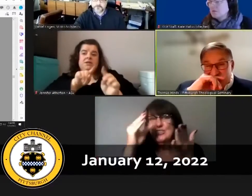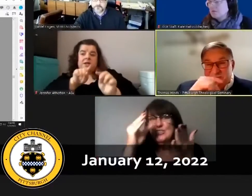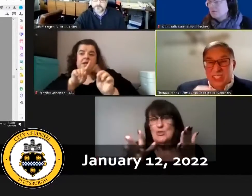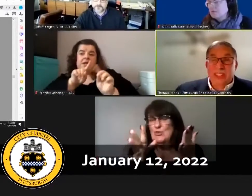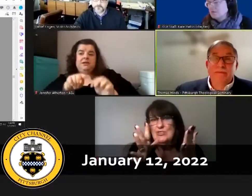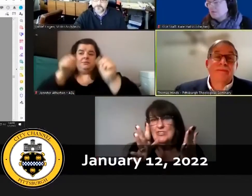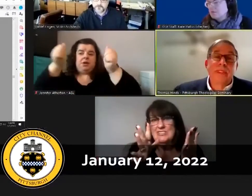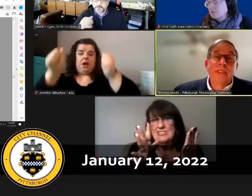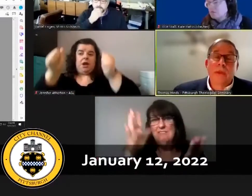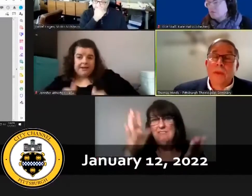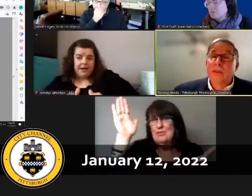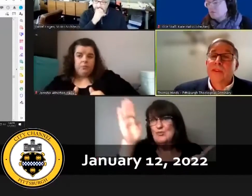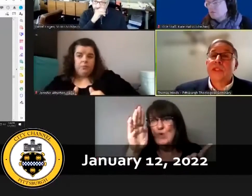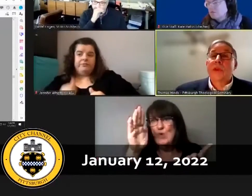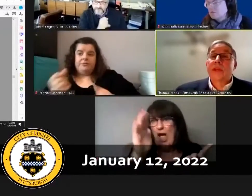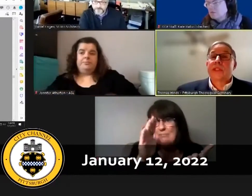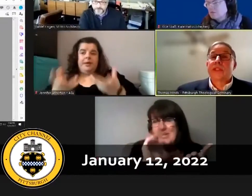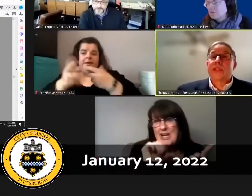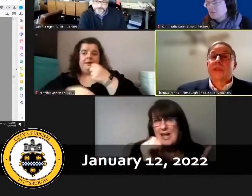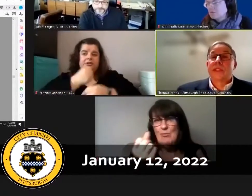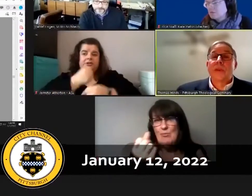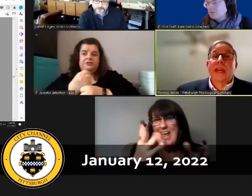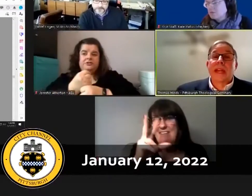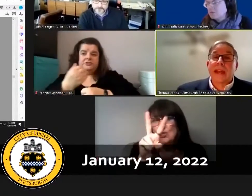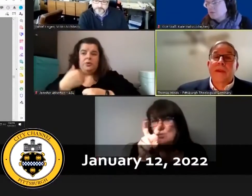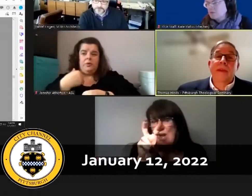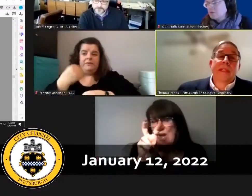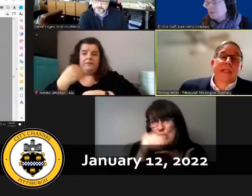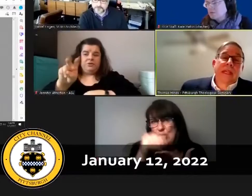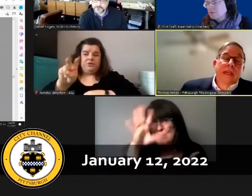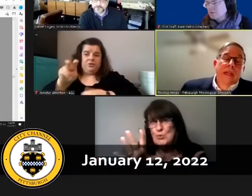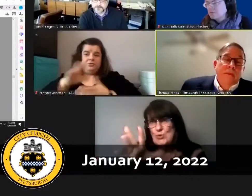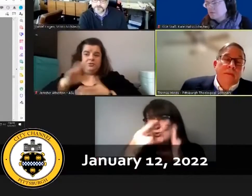a little bit over 200 students right now.